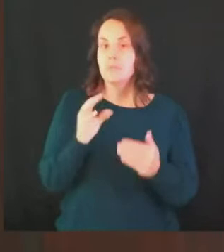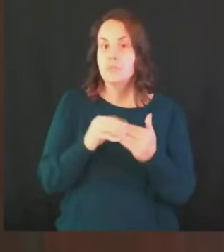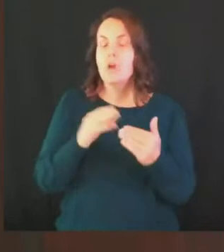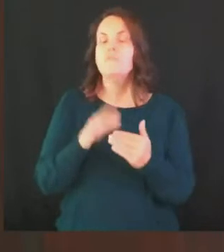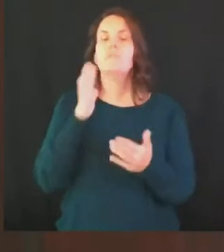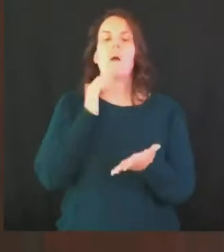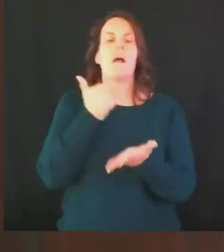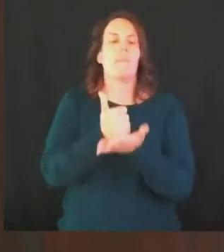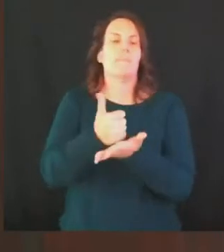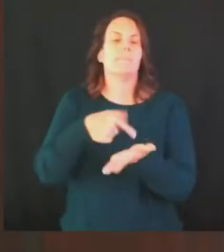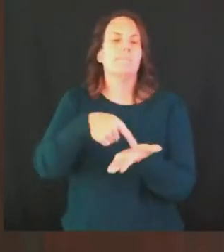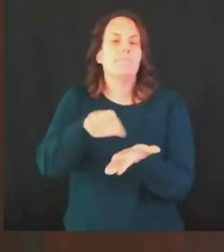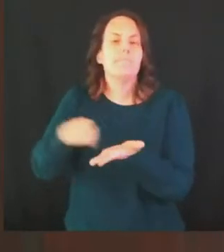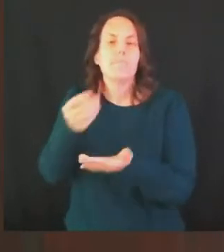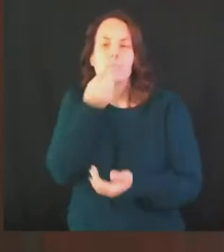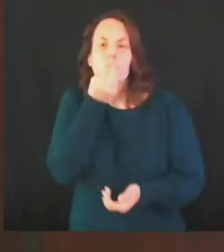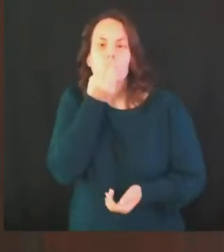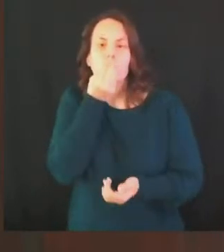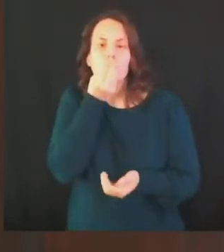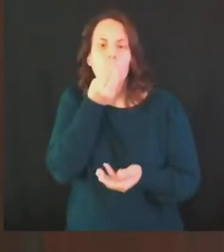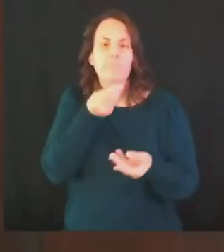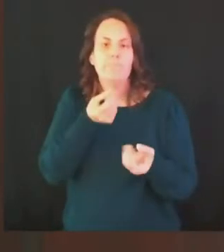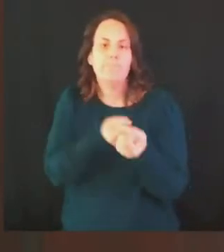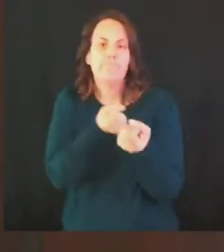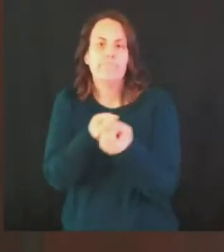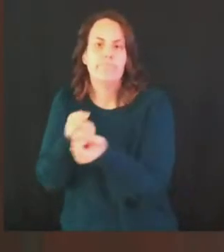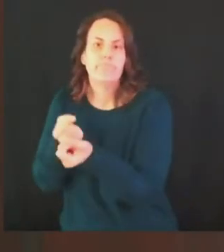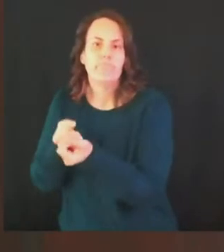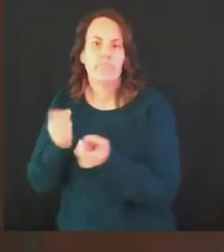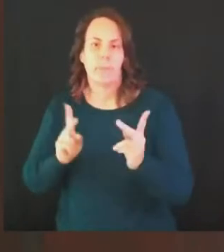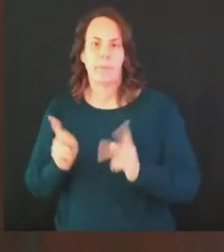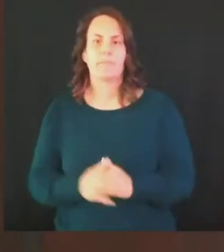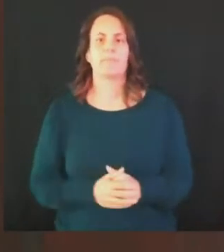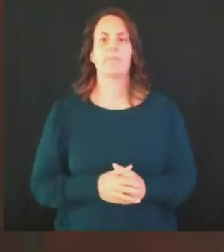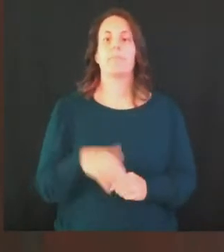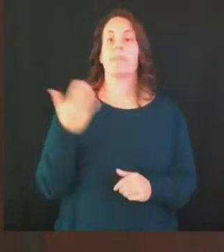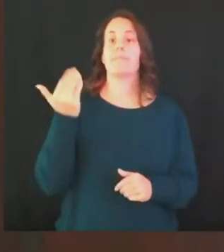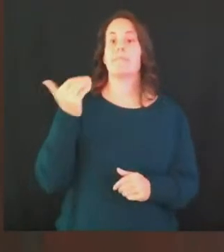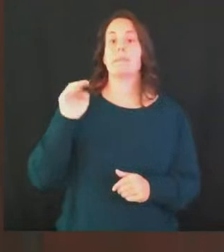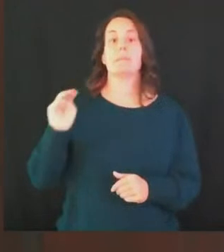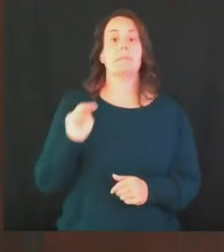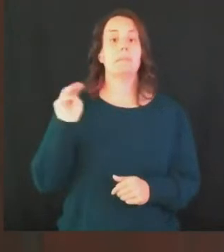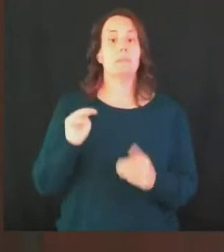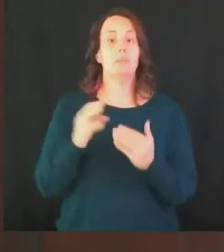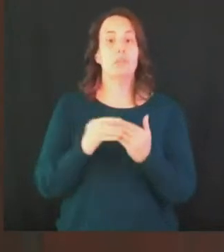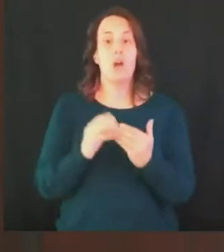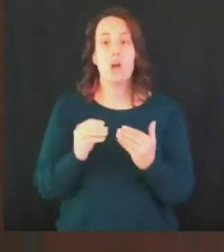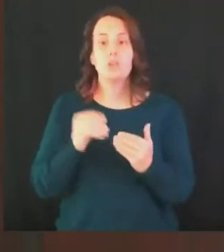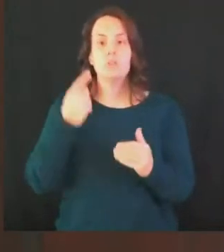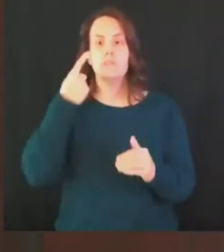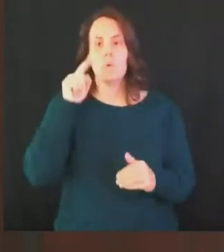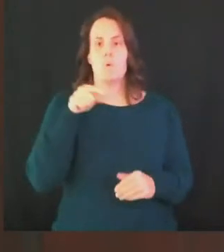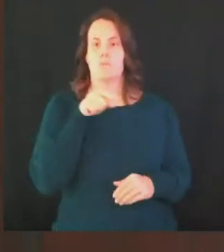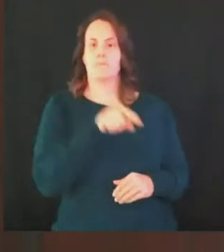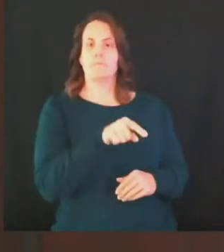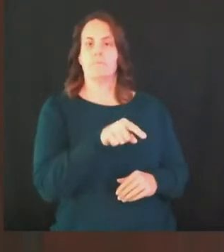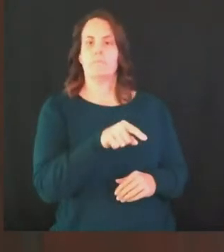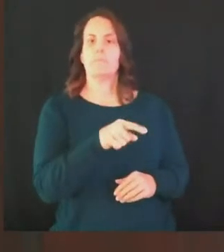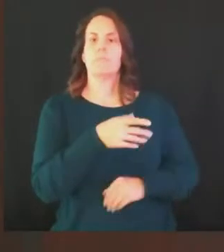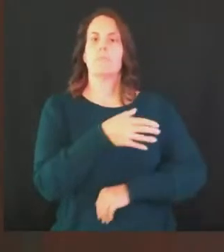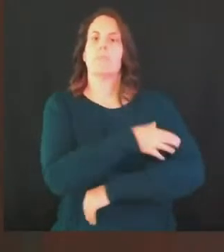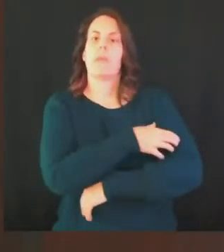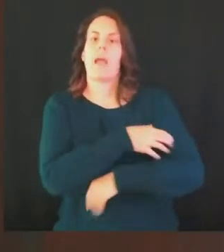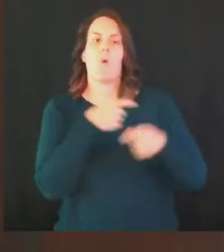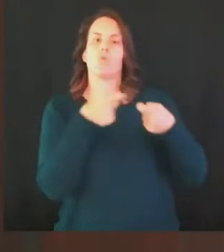help Wisconsinites afford their energy and heat as winter months set in. And finally, an additional